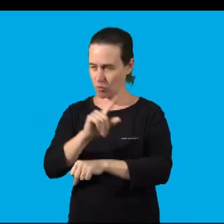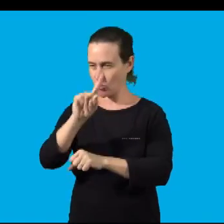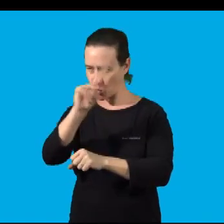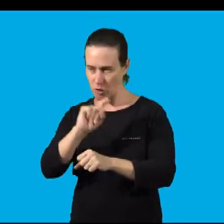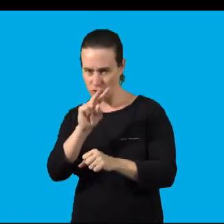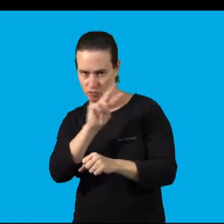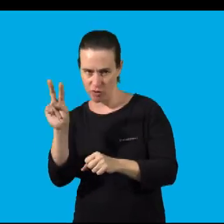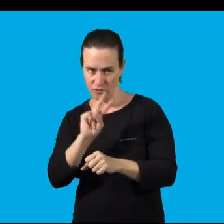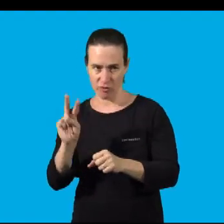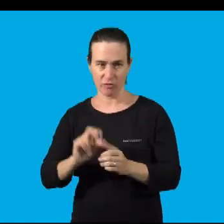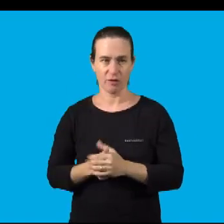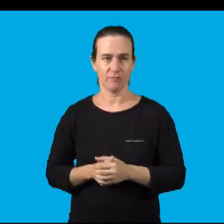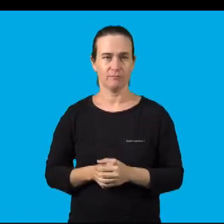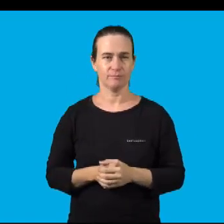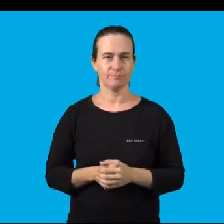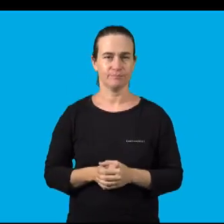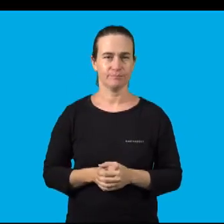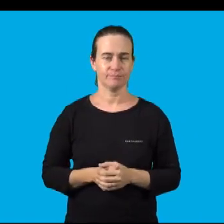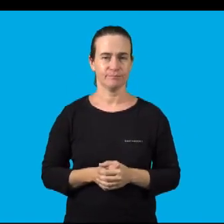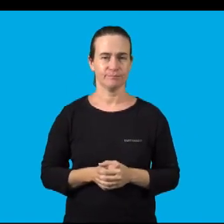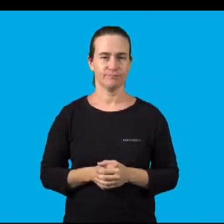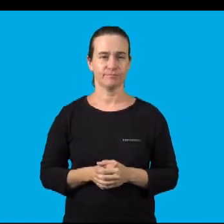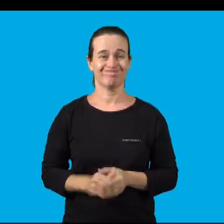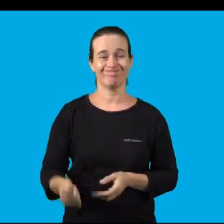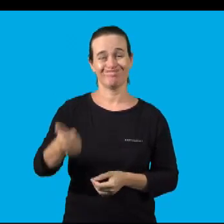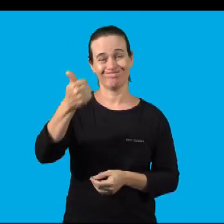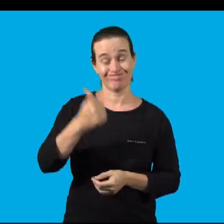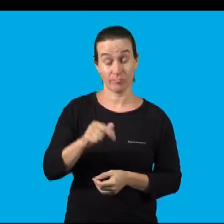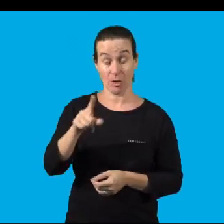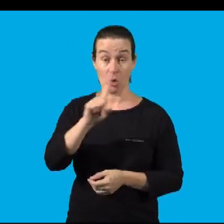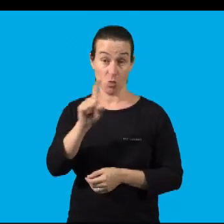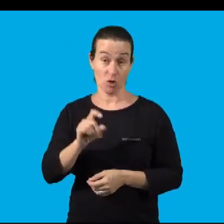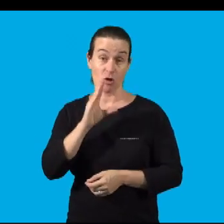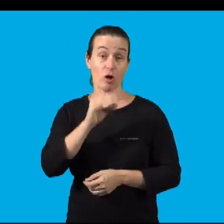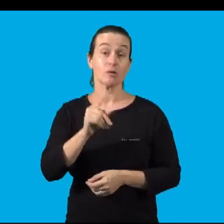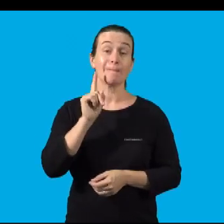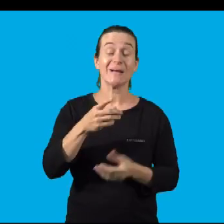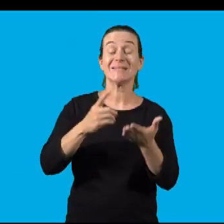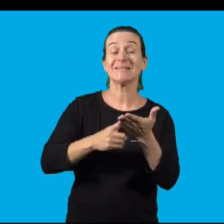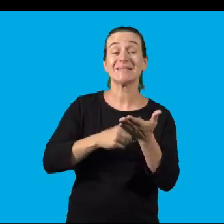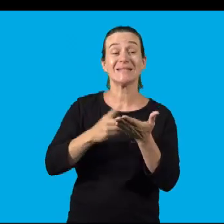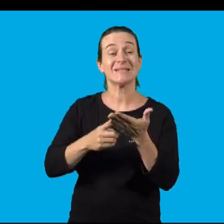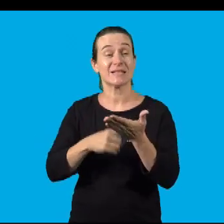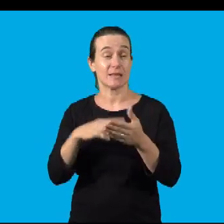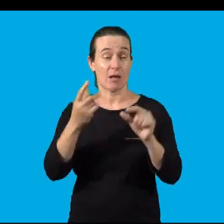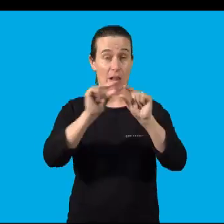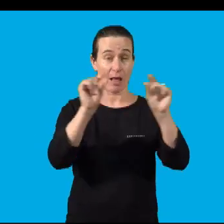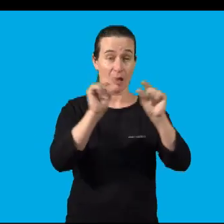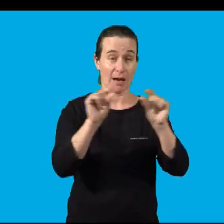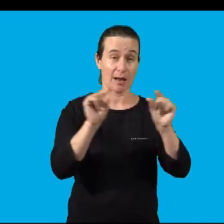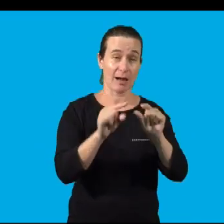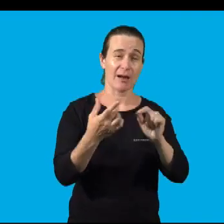the precise requirements of the questions were often ignored. Questions that invited learners to discuss how certain